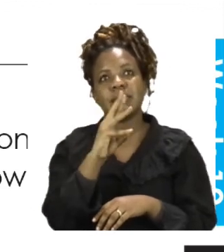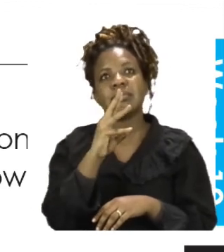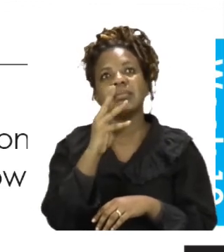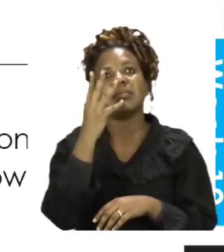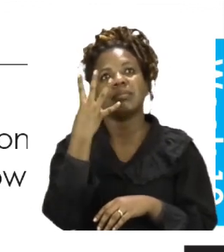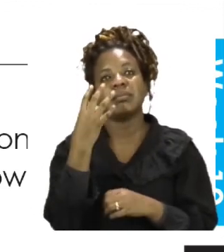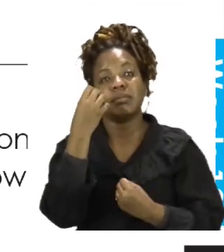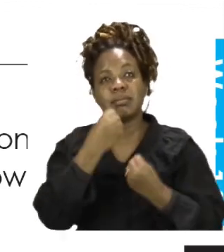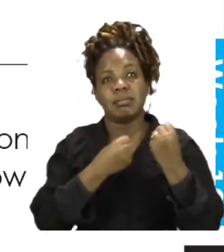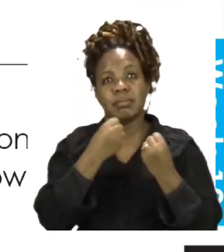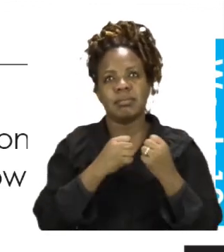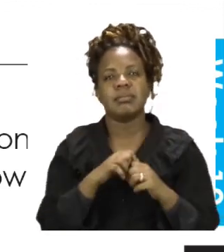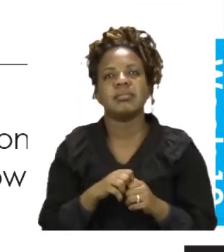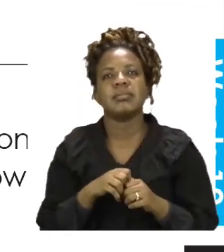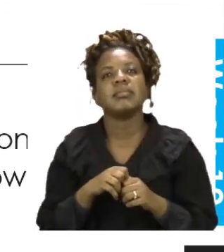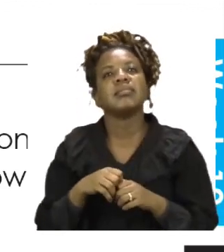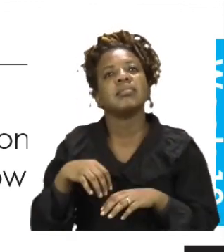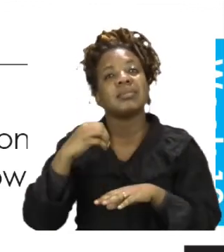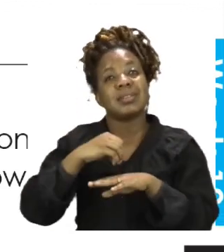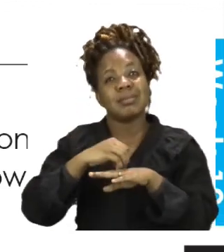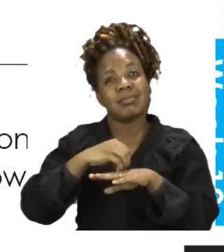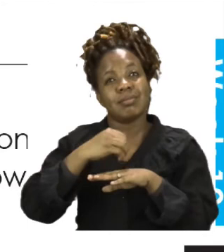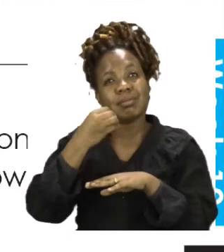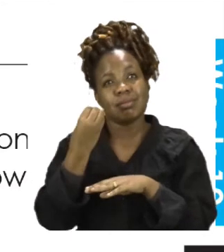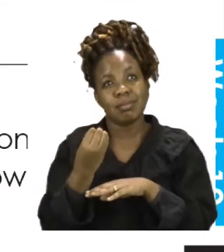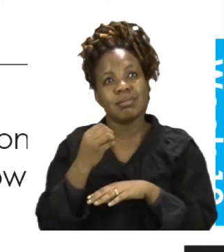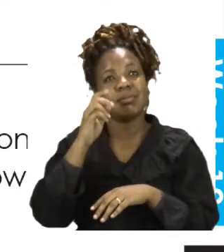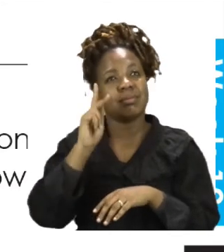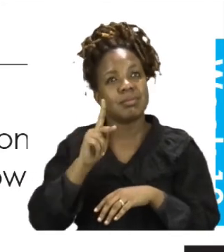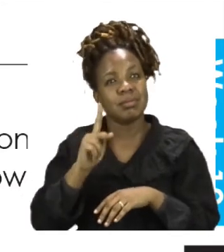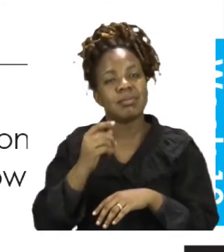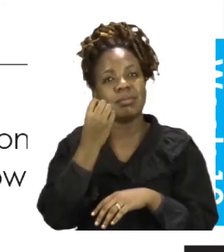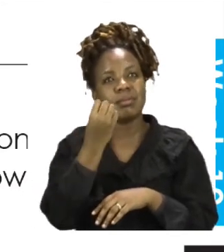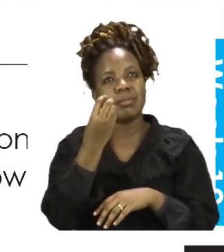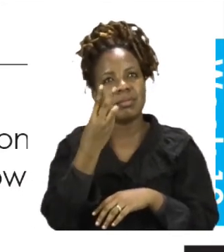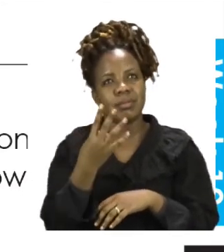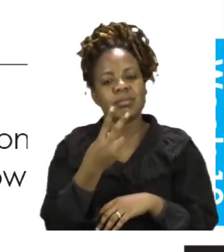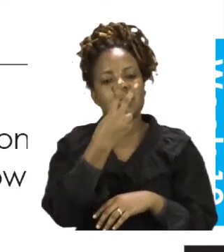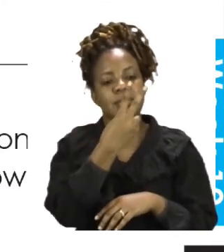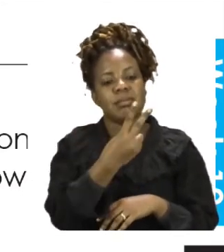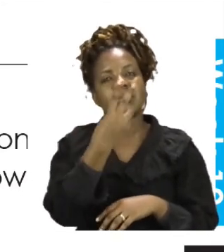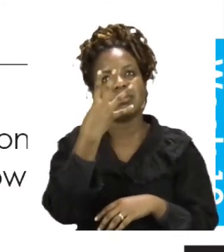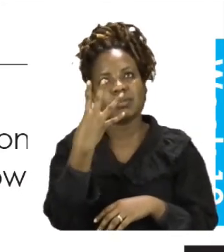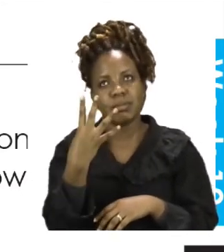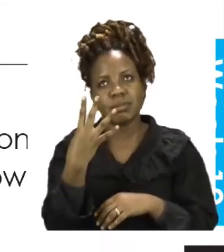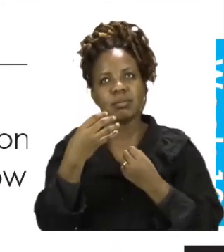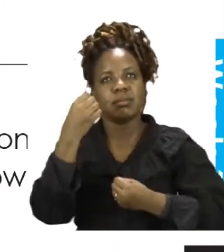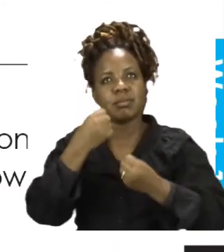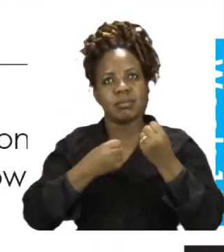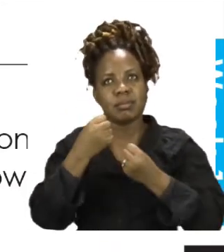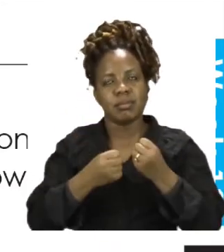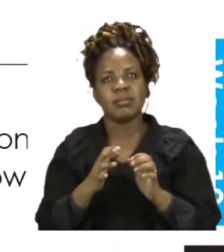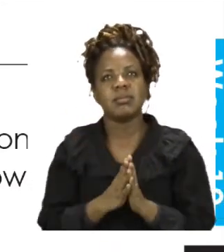Friday. She counted 24 more cars on Saturday.